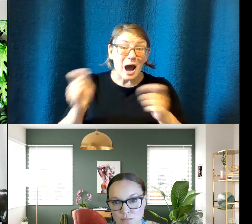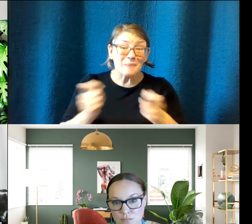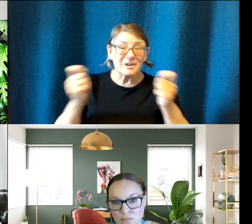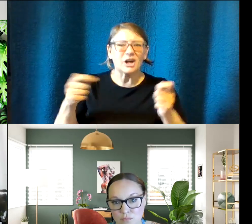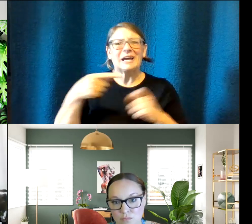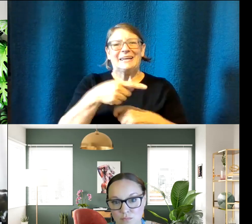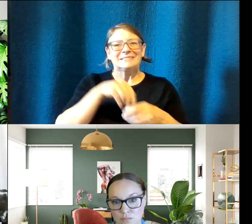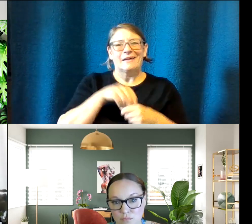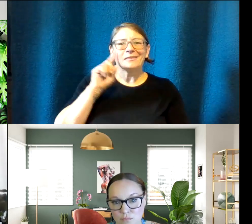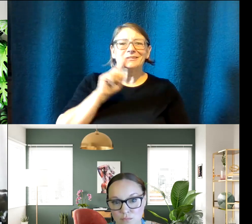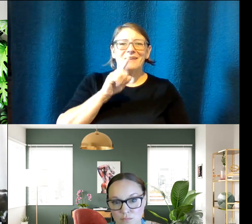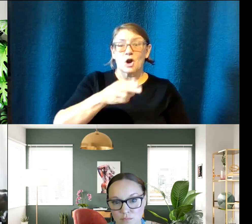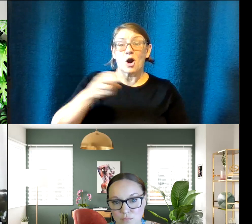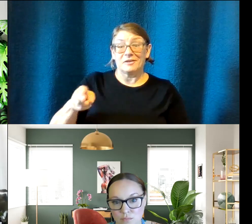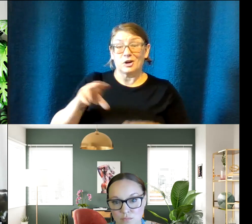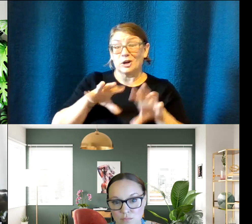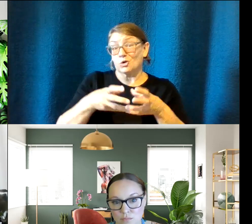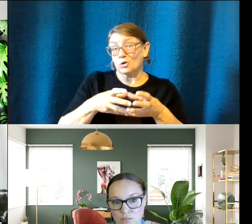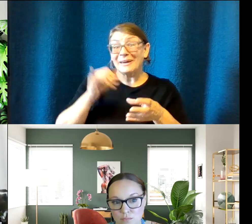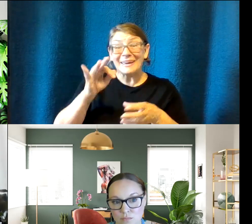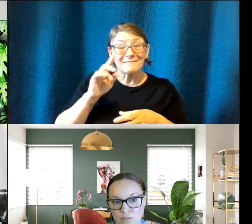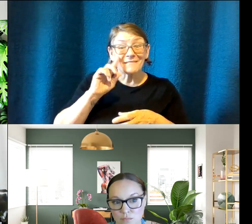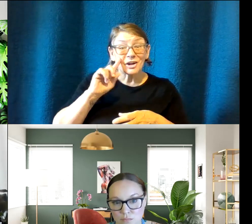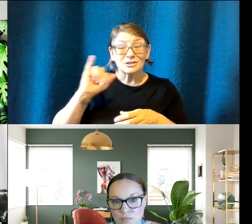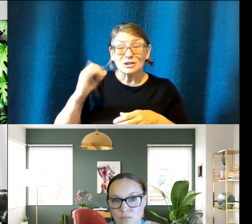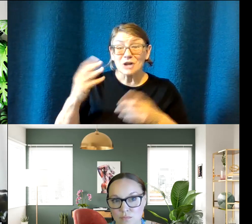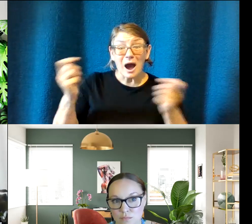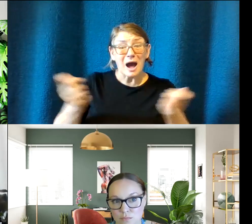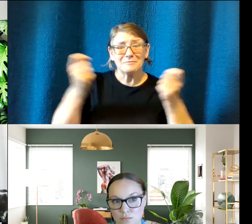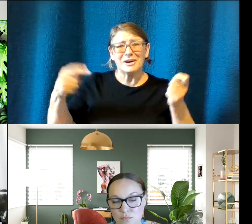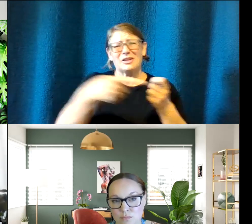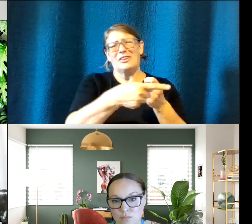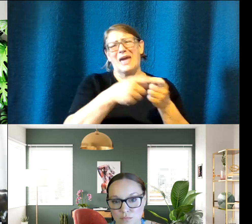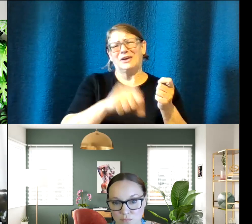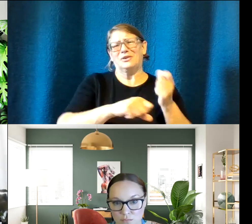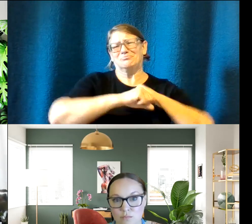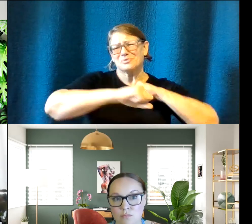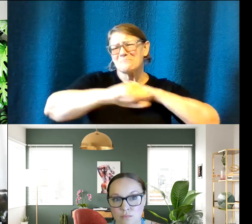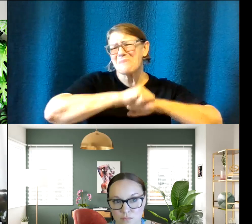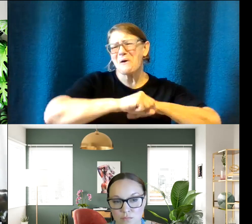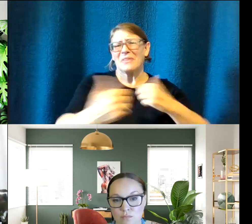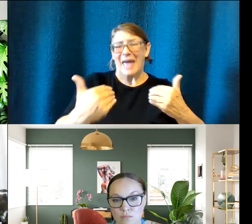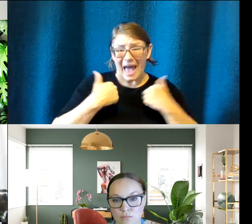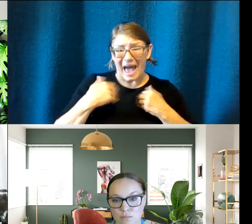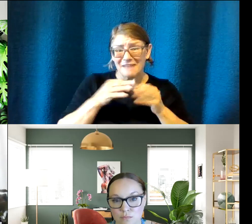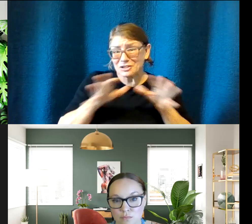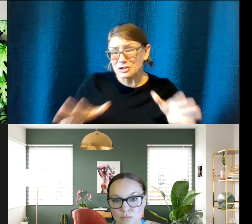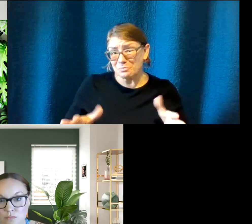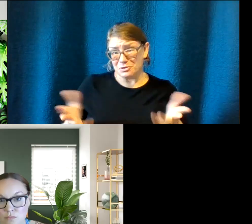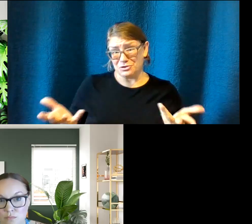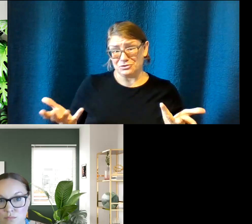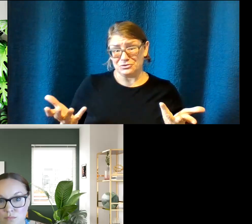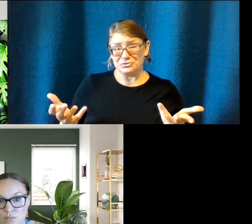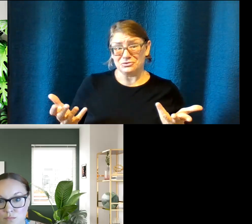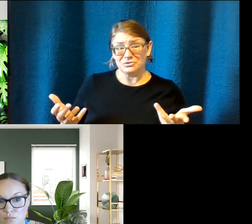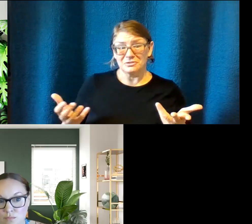hard of hearing, so if there's a job fair, they can completely promote that there's interpreters, and maybe we just start and have it